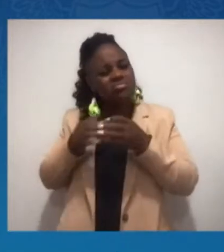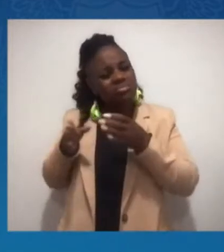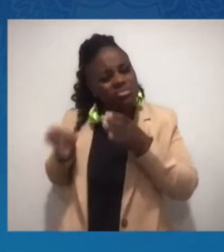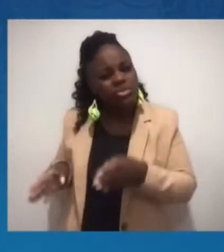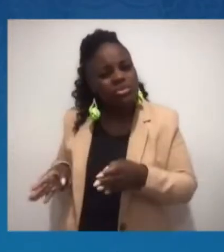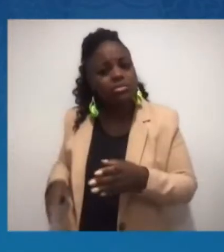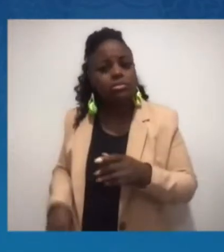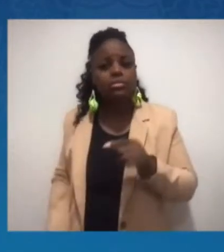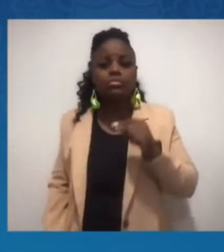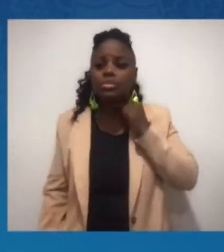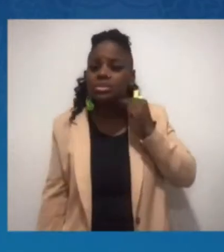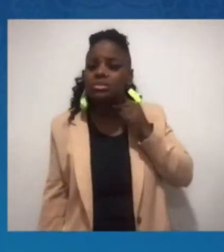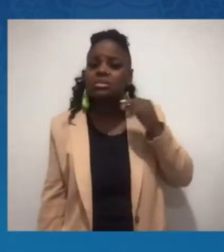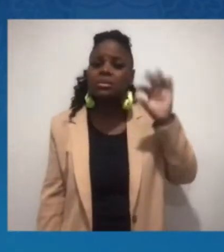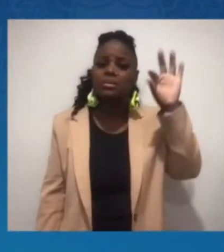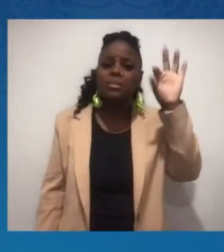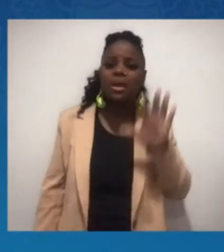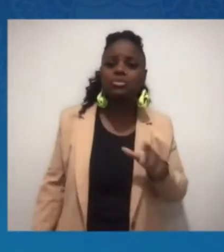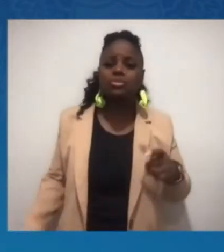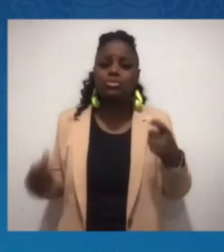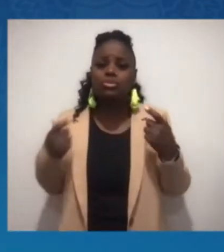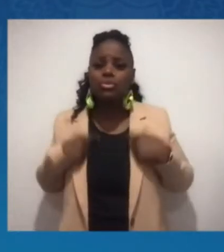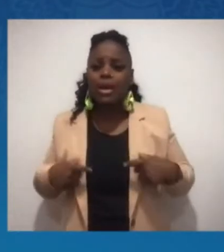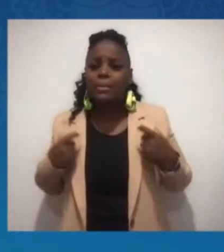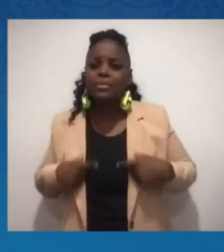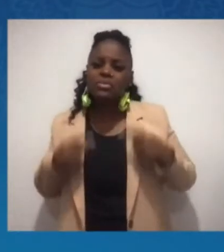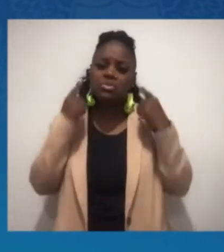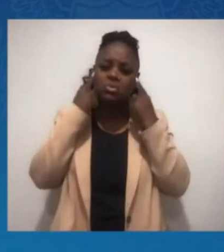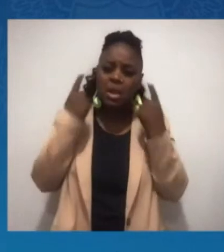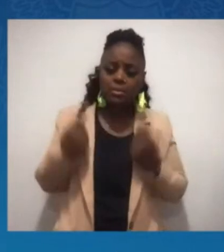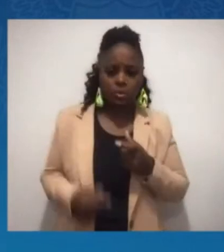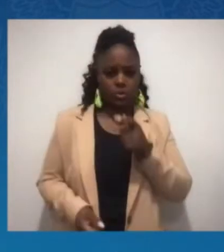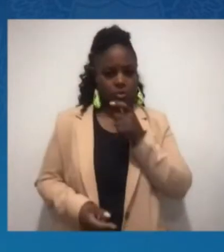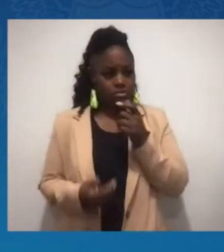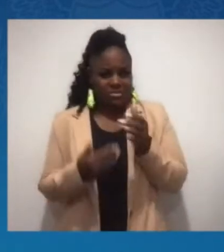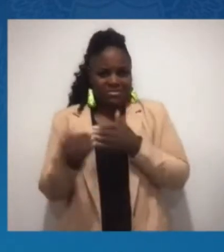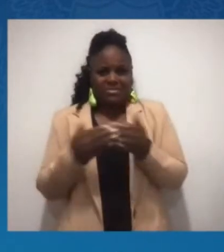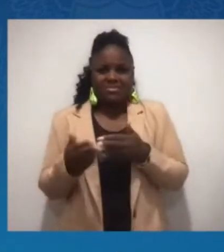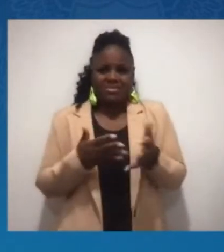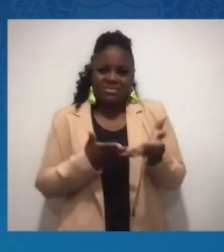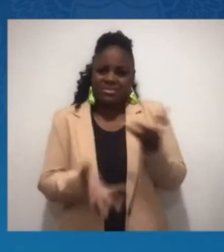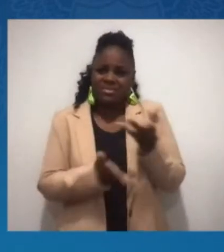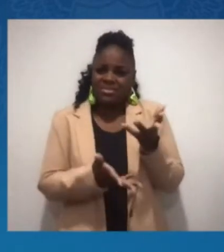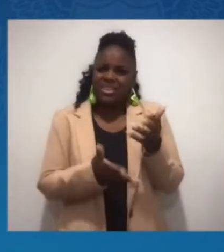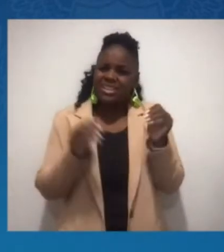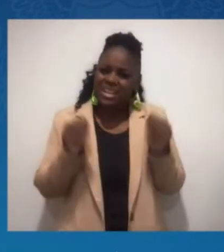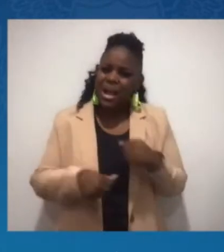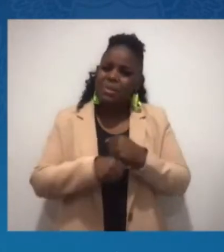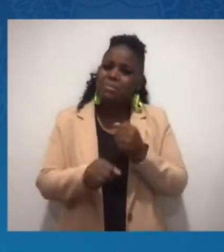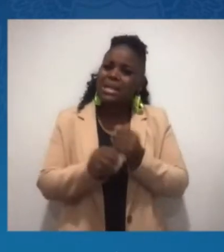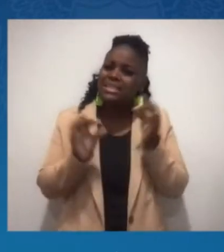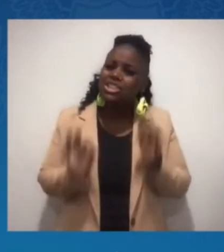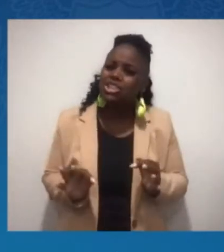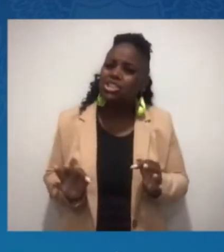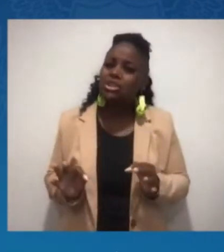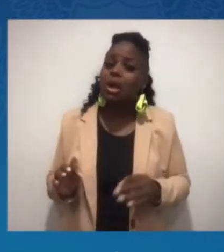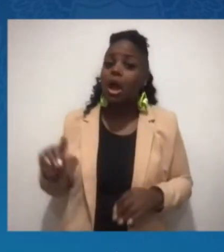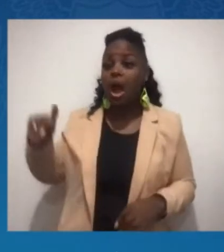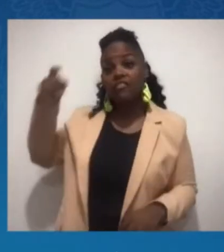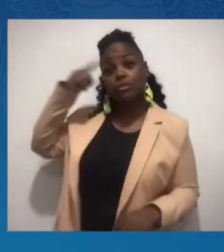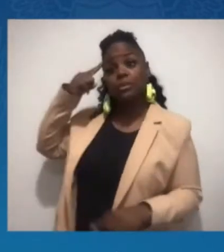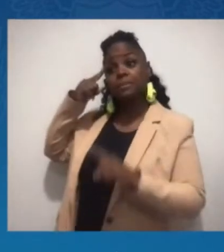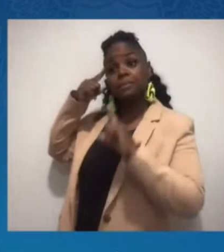with whomever she chooses, the government shouldn't be making this decision for her. But it is, Minnie, it is absolutely about